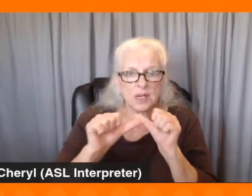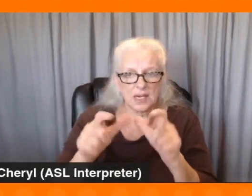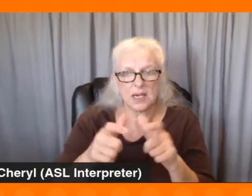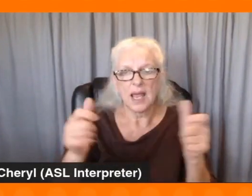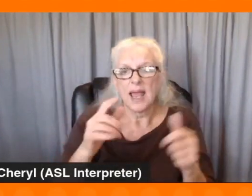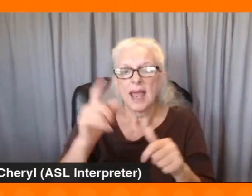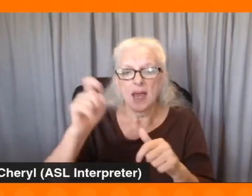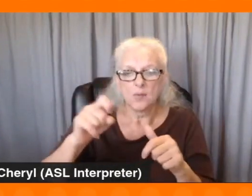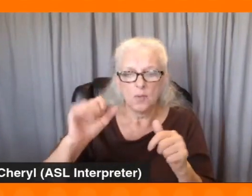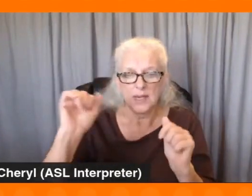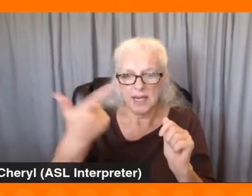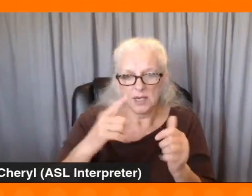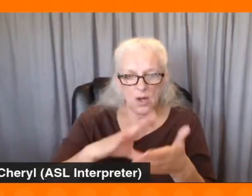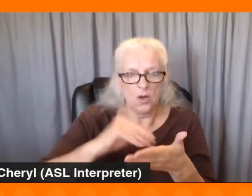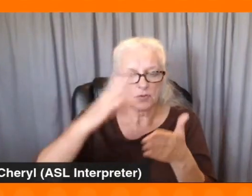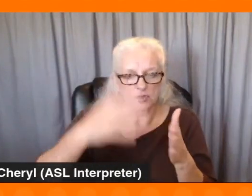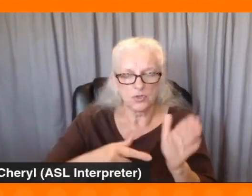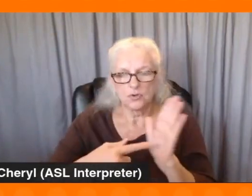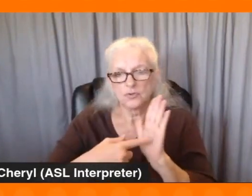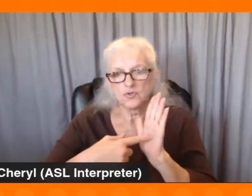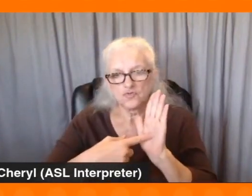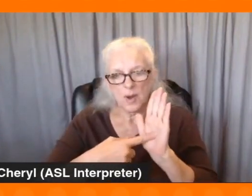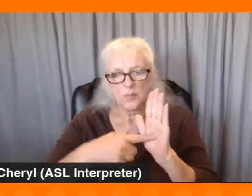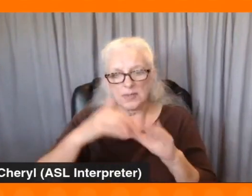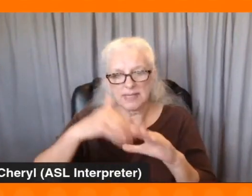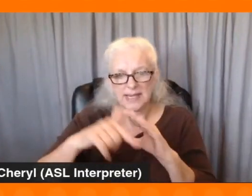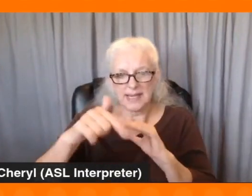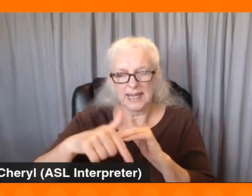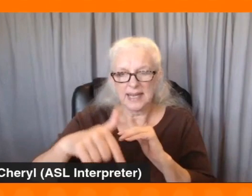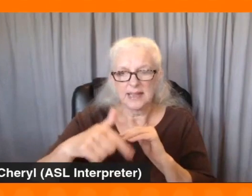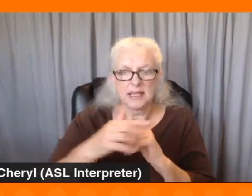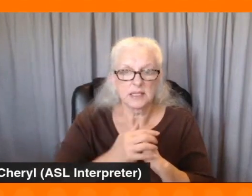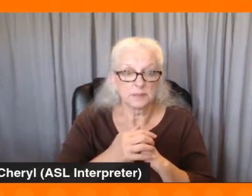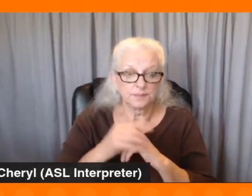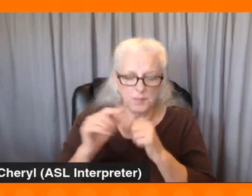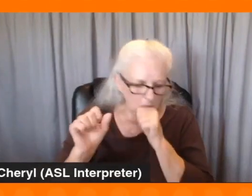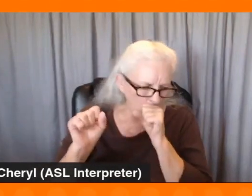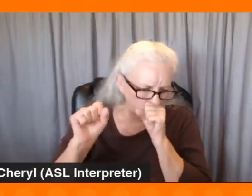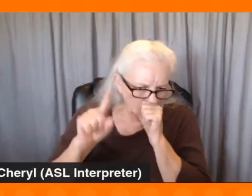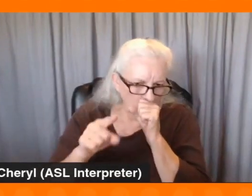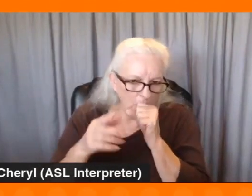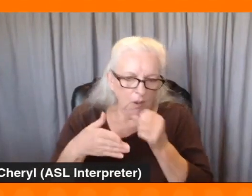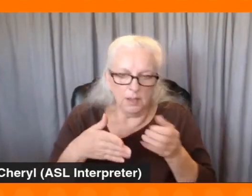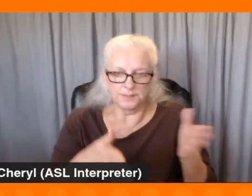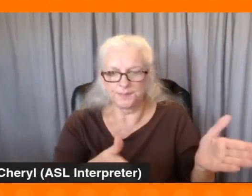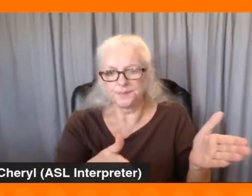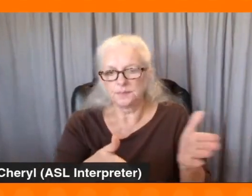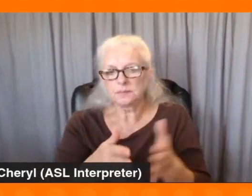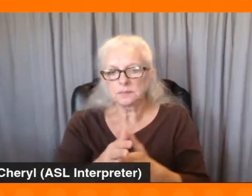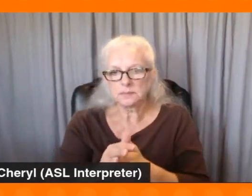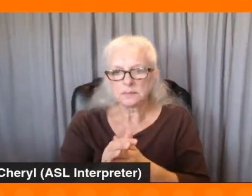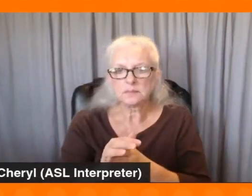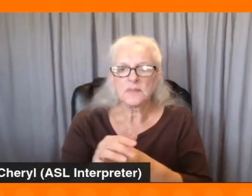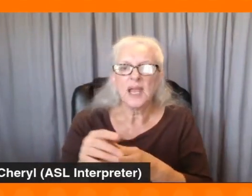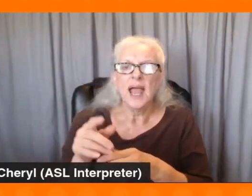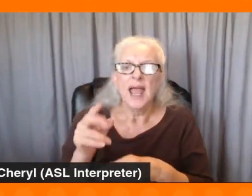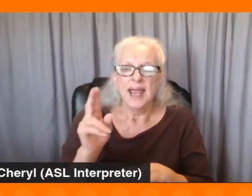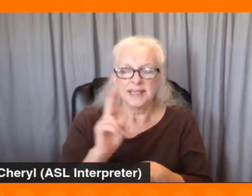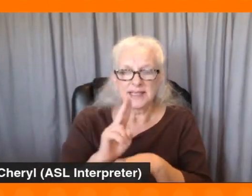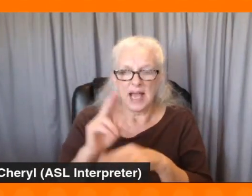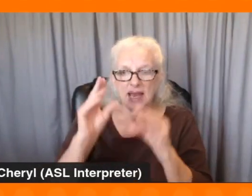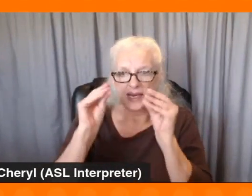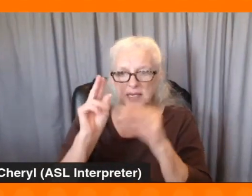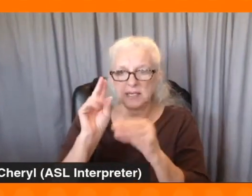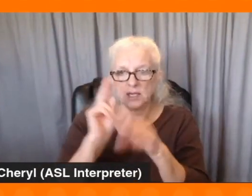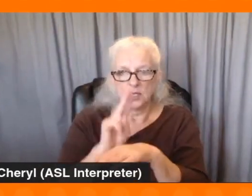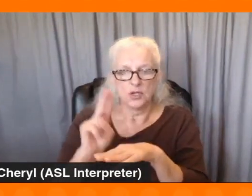students represented in this space. One way that I've personally introduced students in my community to this topic is by running workshops that